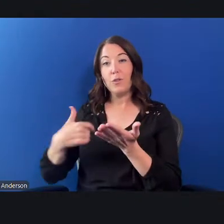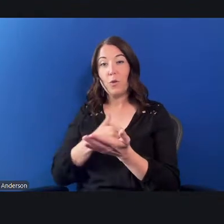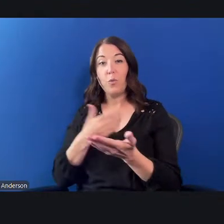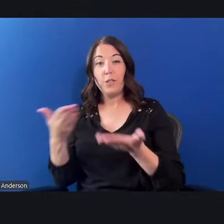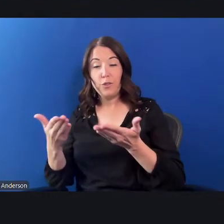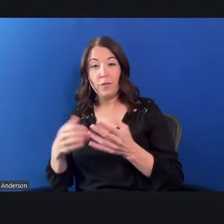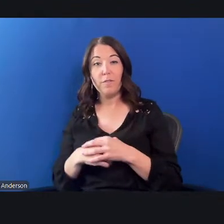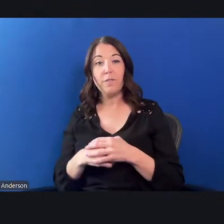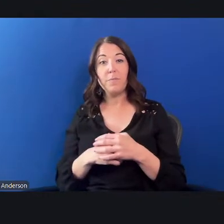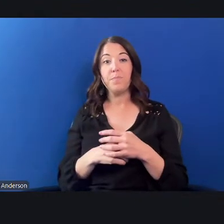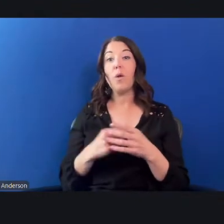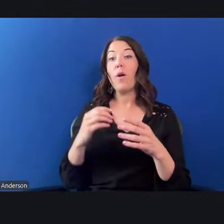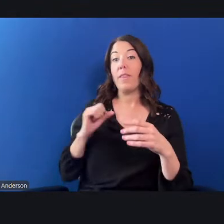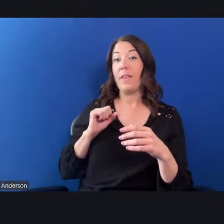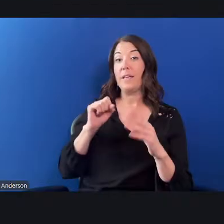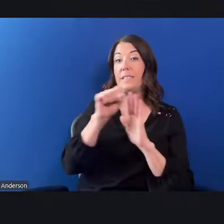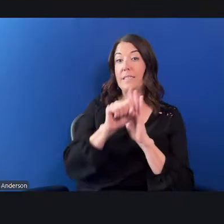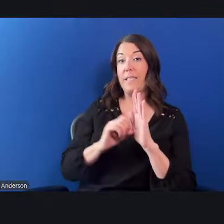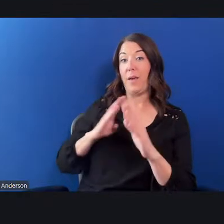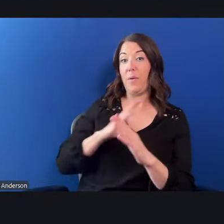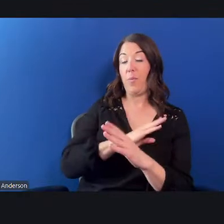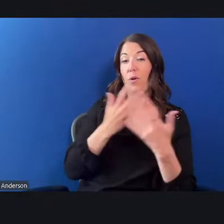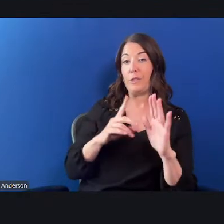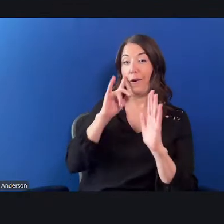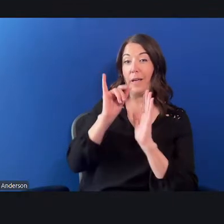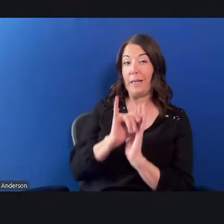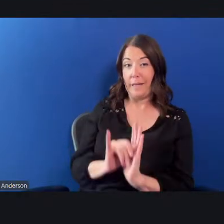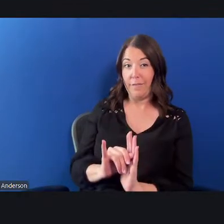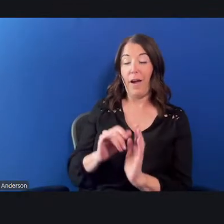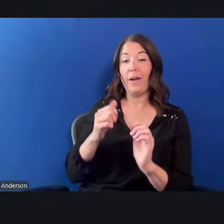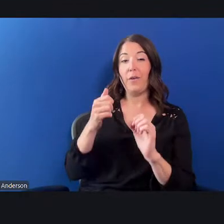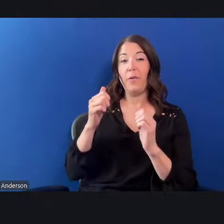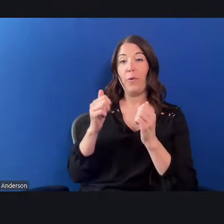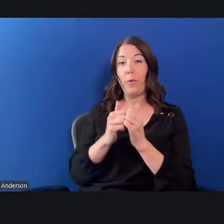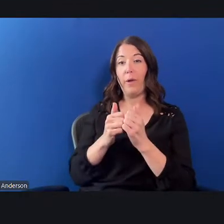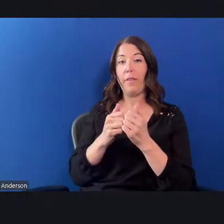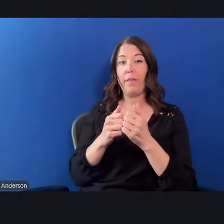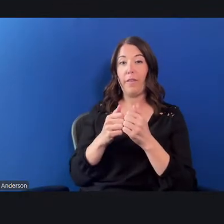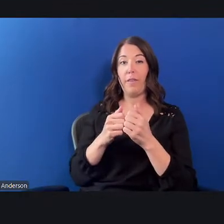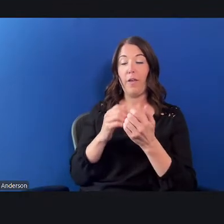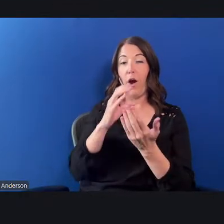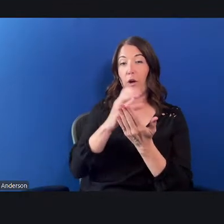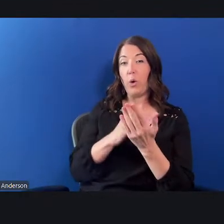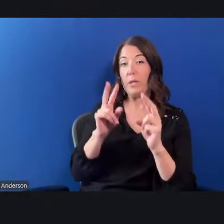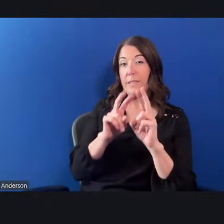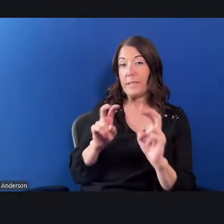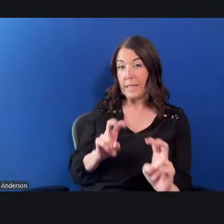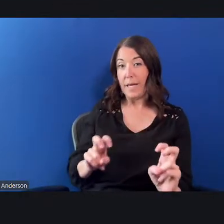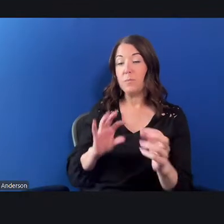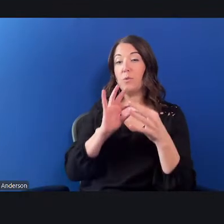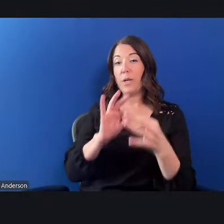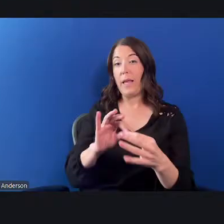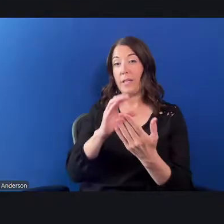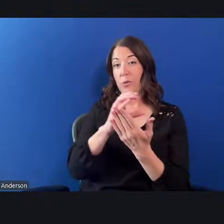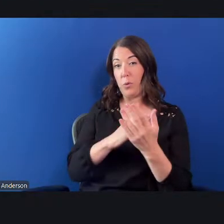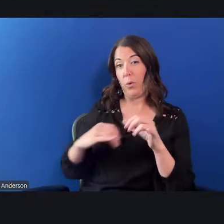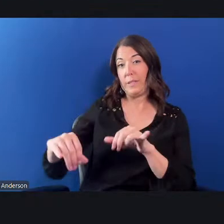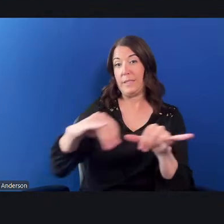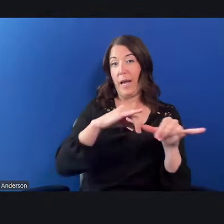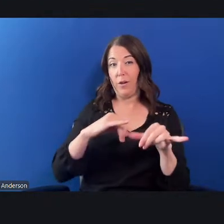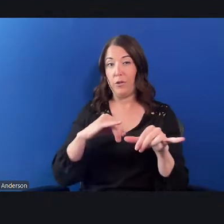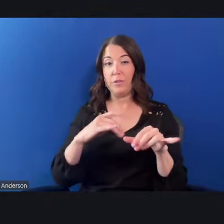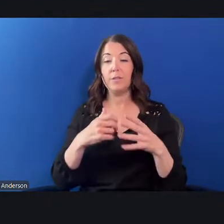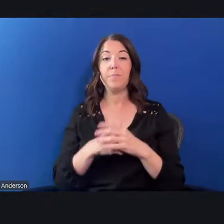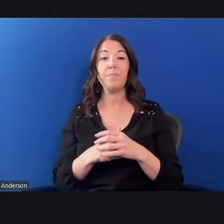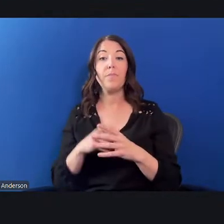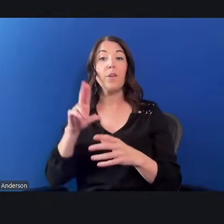has identified with our end of course assessments related to the core standards. As you're all aware, the Schools